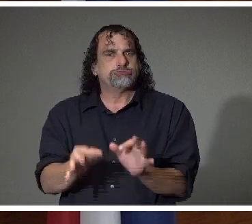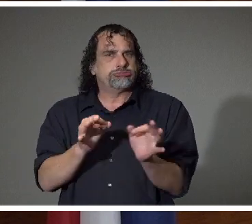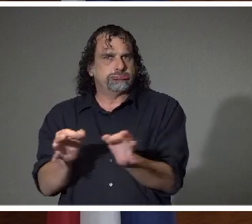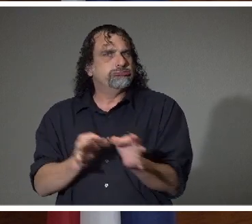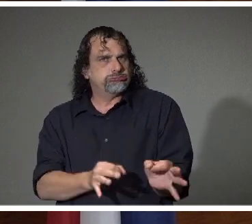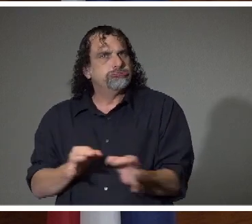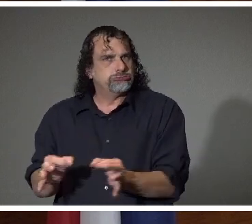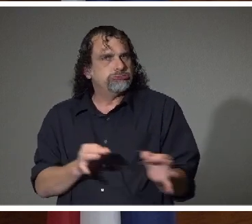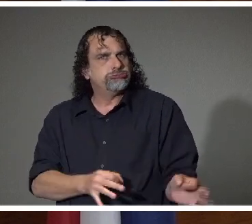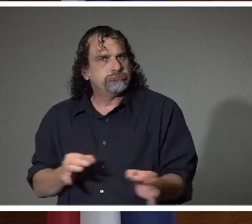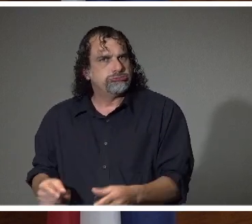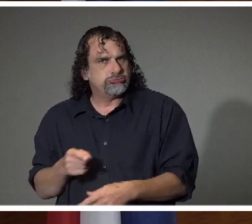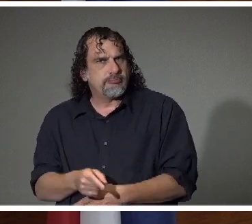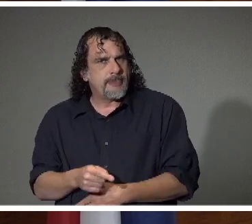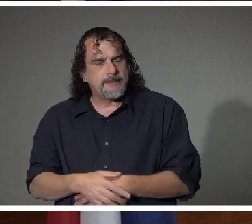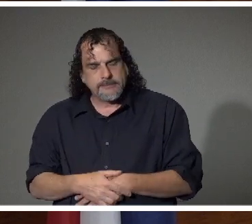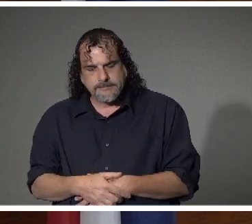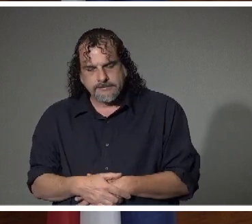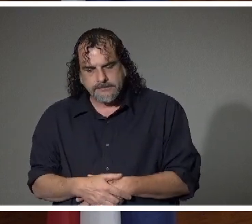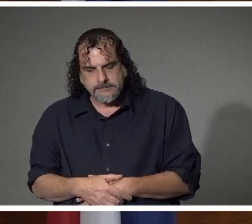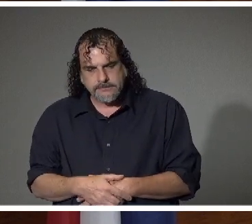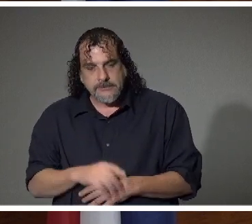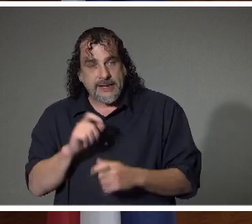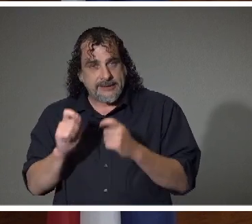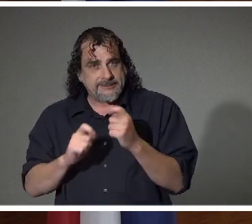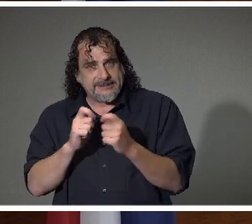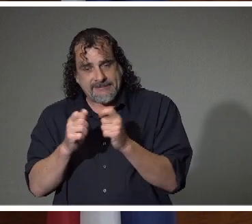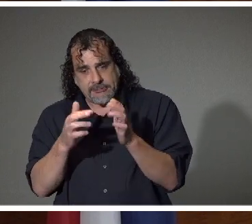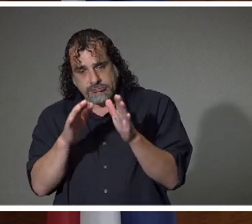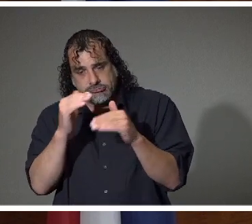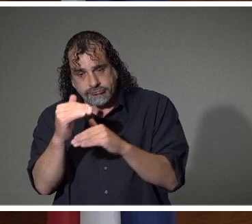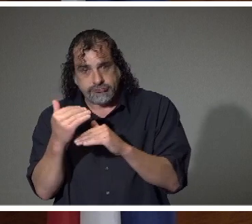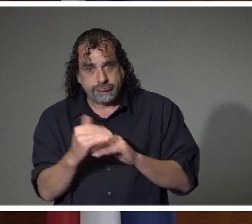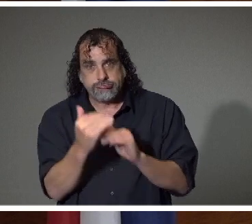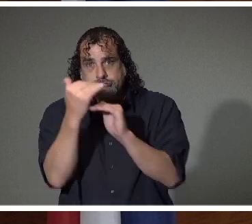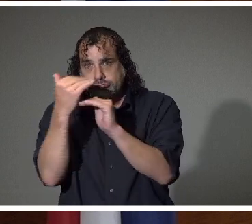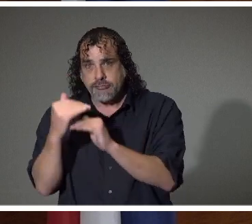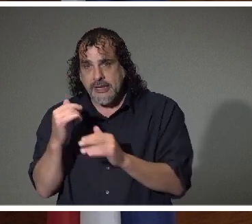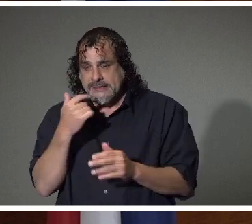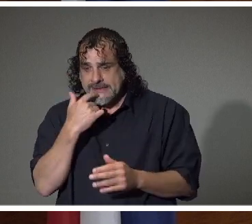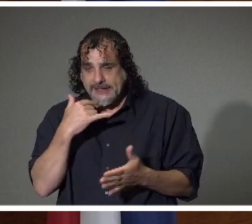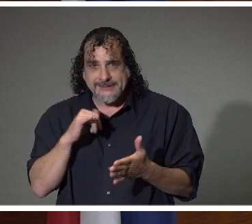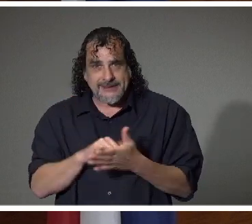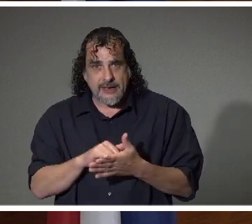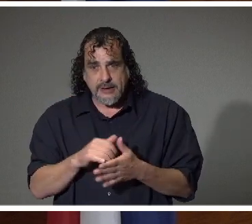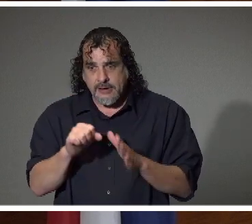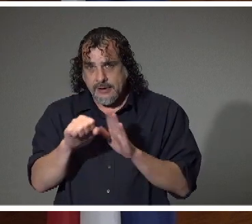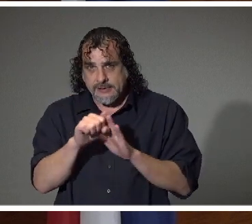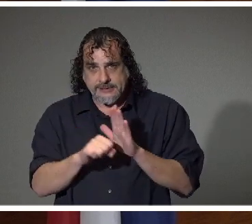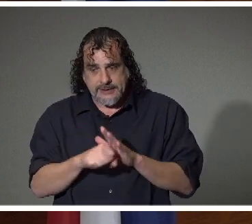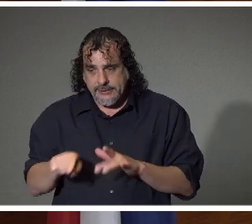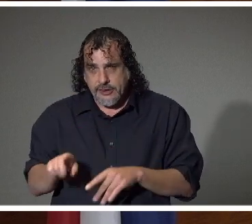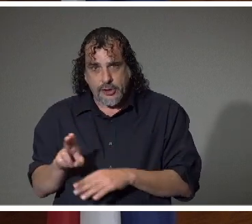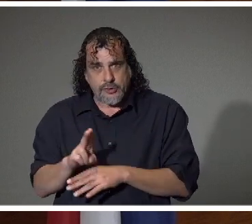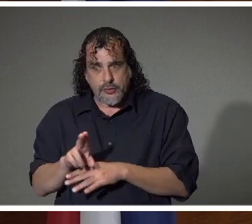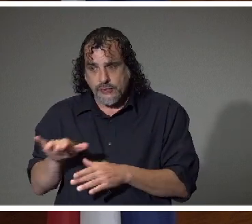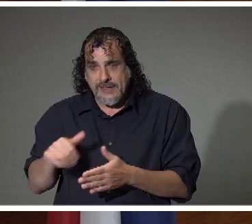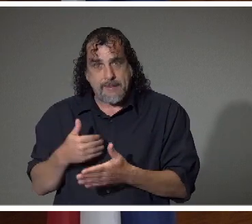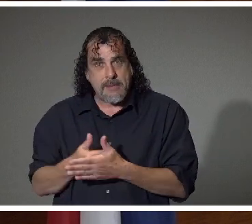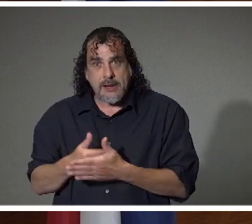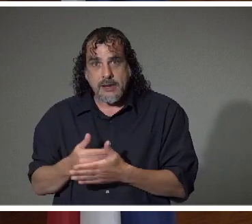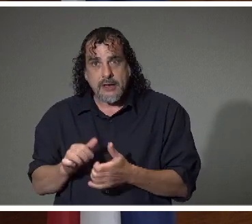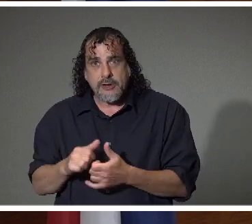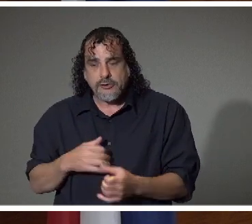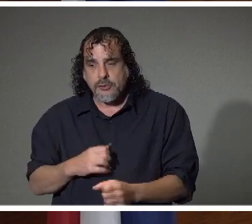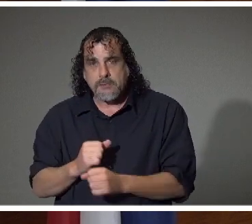It is also specific in that it states that states cannot use that money to